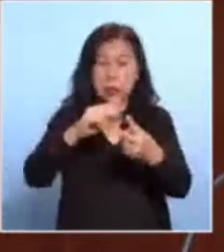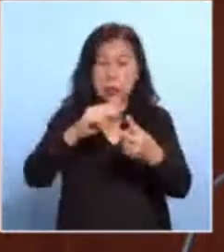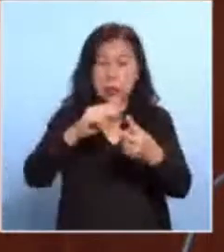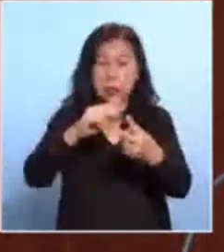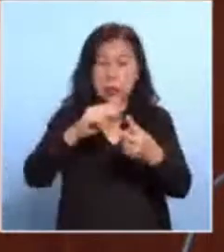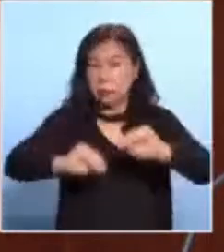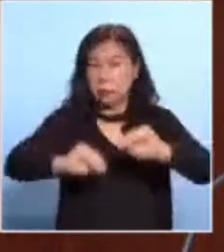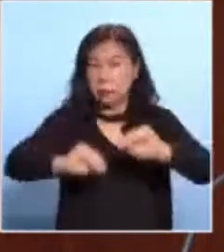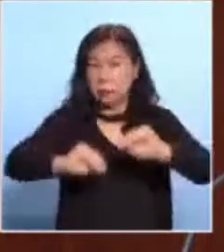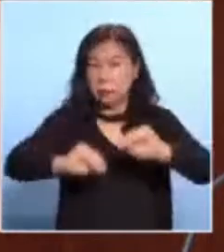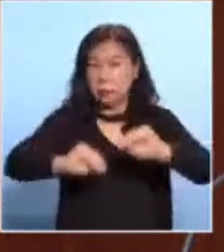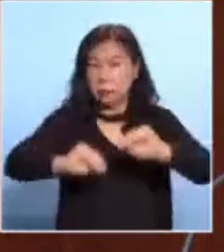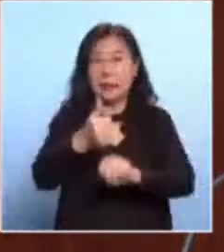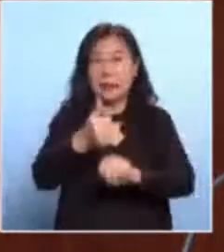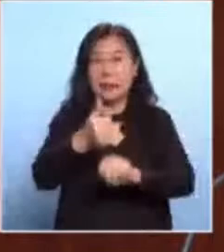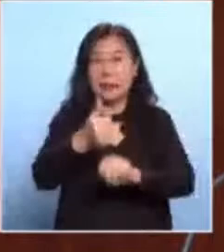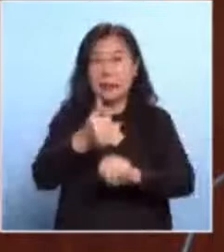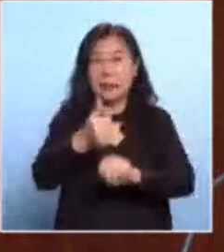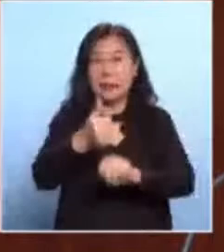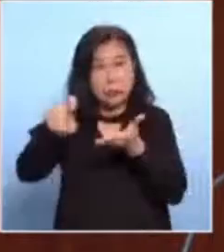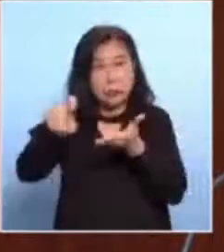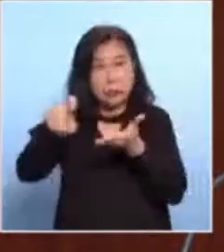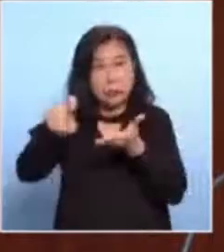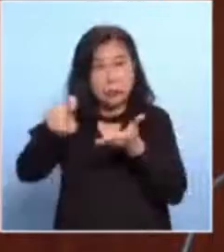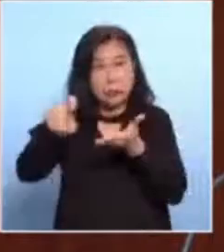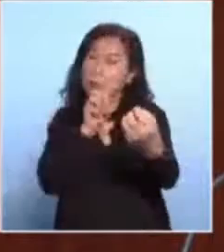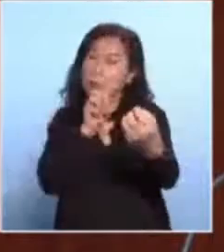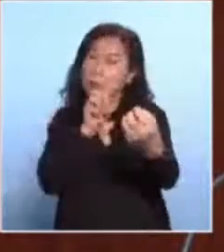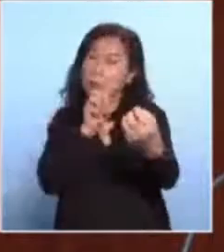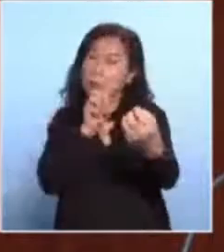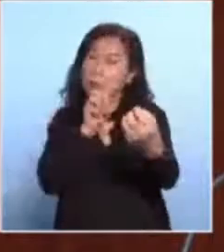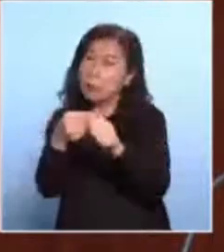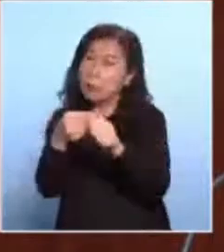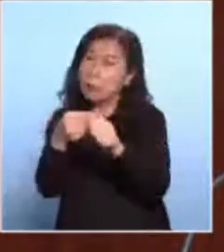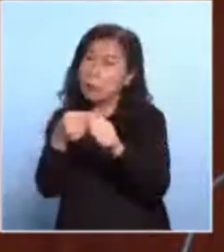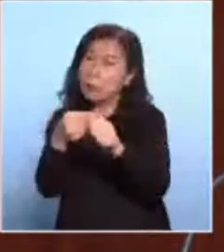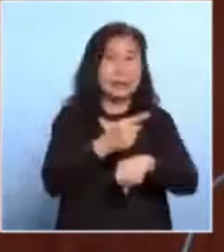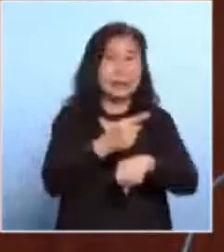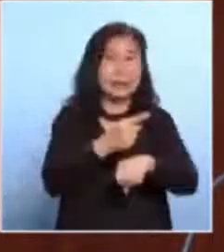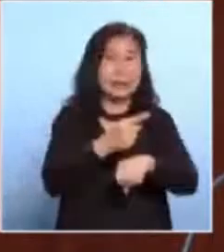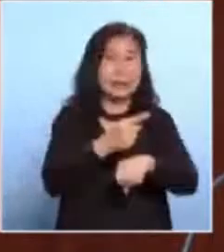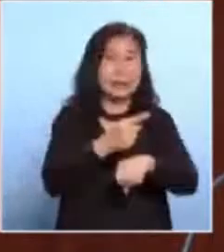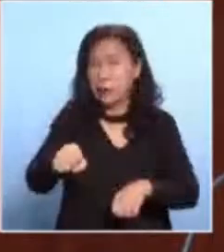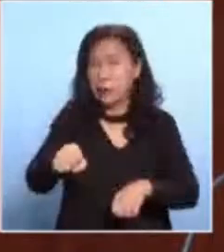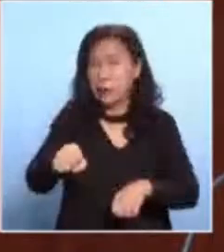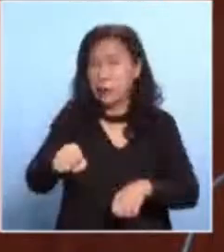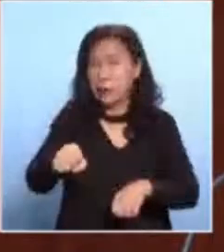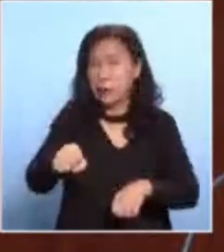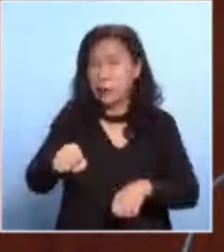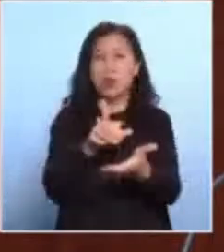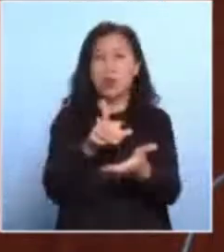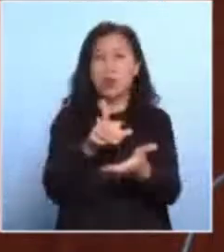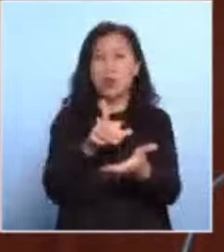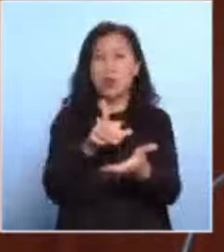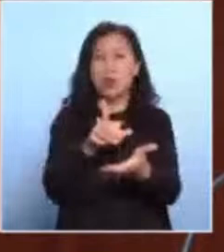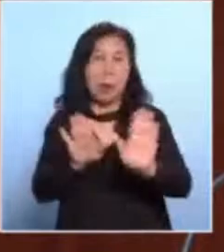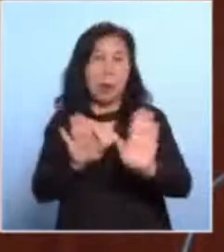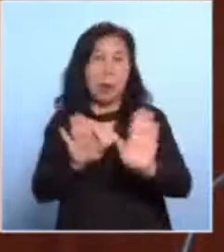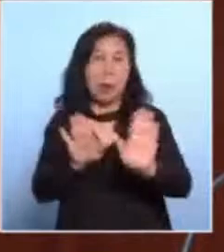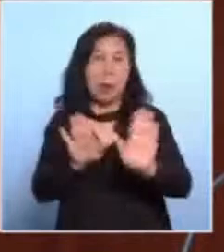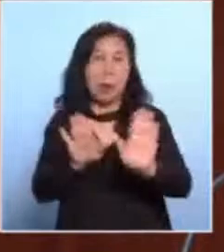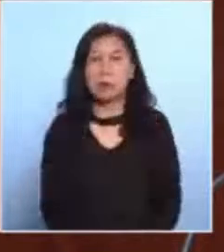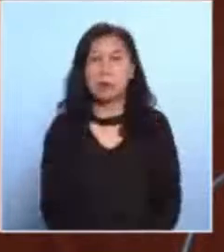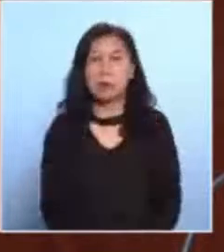designated hotline for carer support last month to provide professional support on consultation, counseling, matching of respite services,